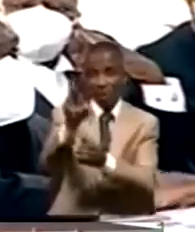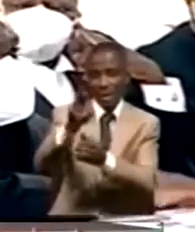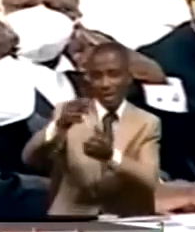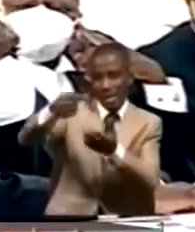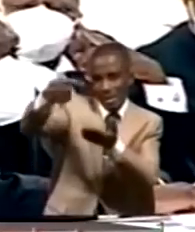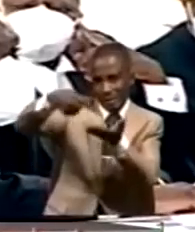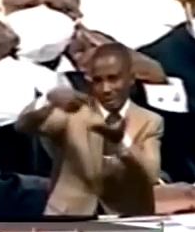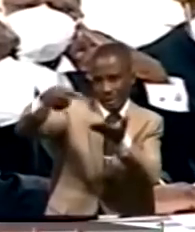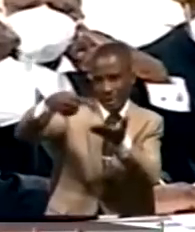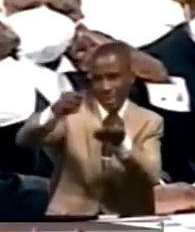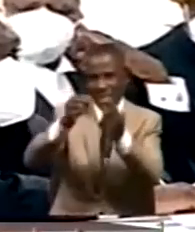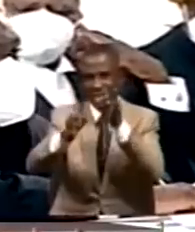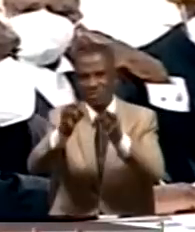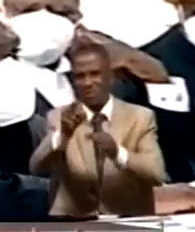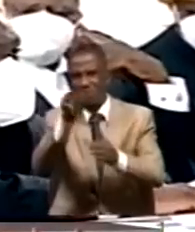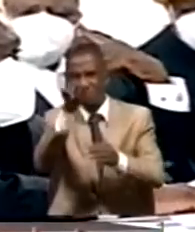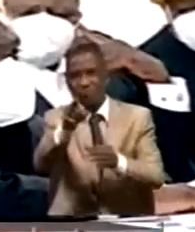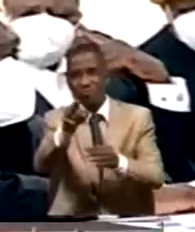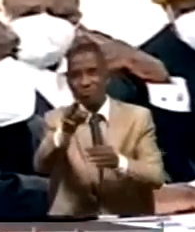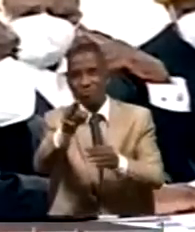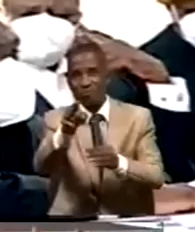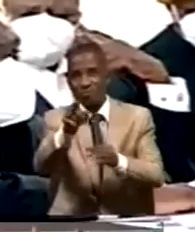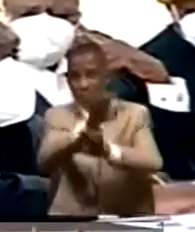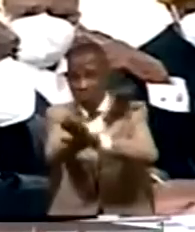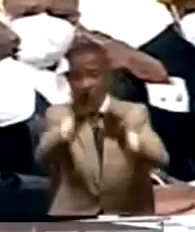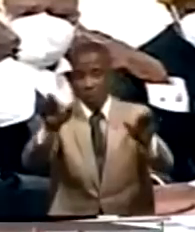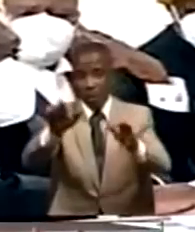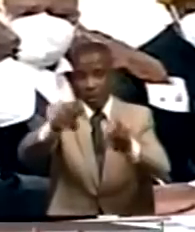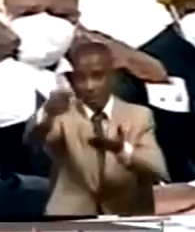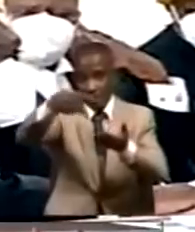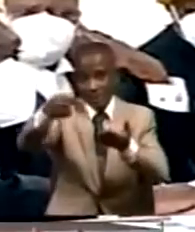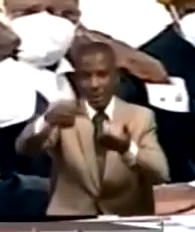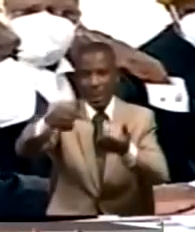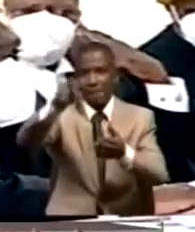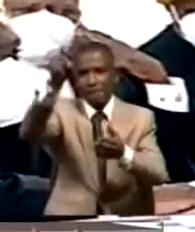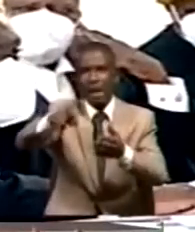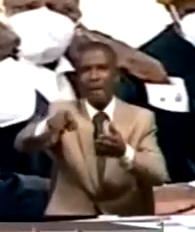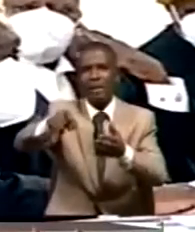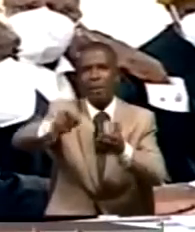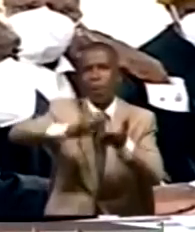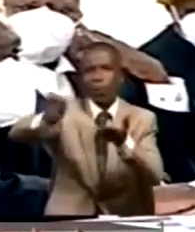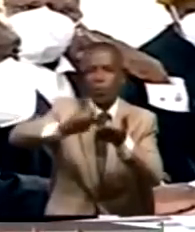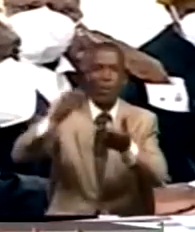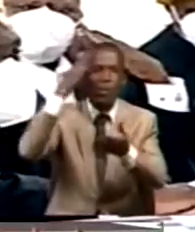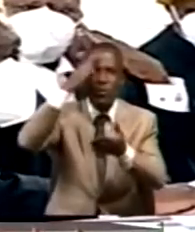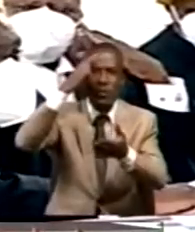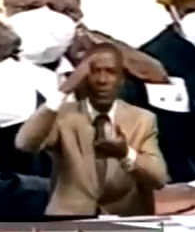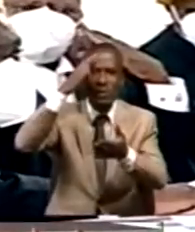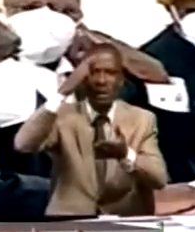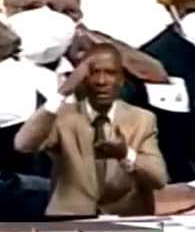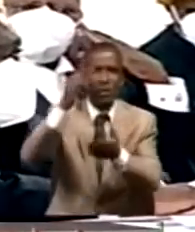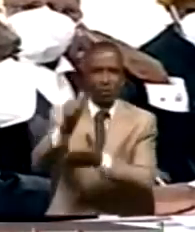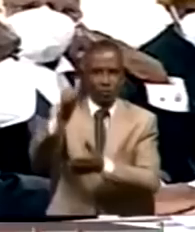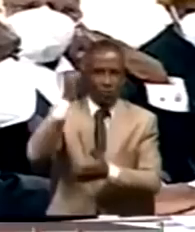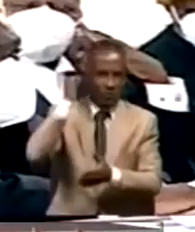that if you would not sign, you need to give reasons for your refusal